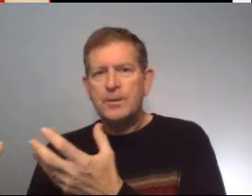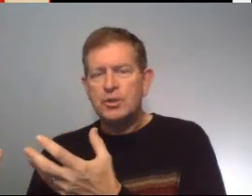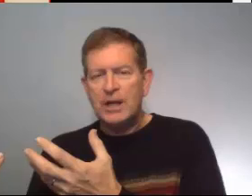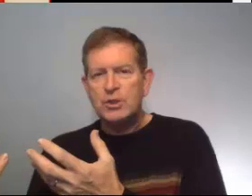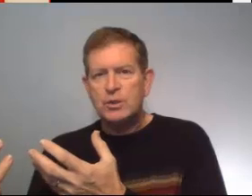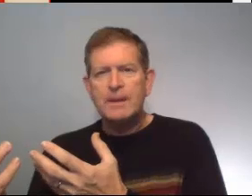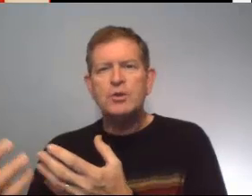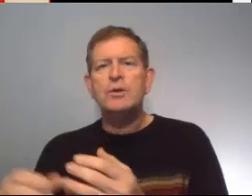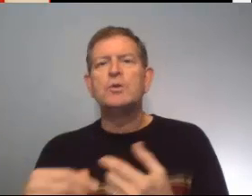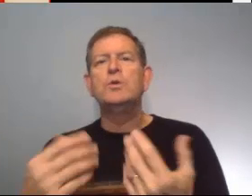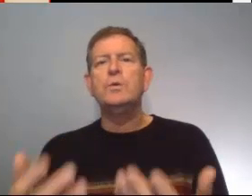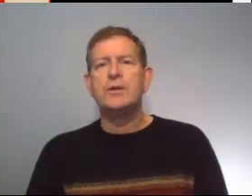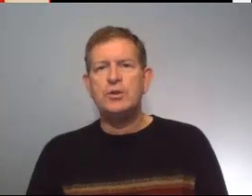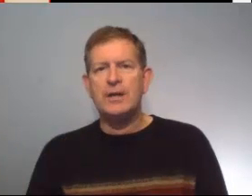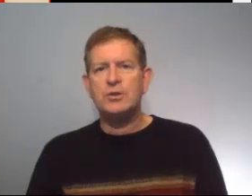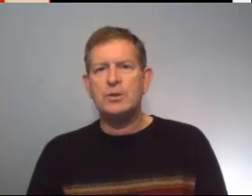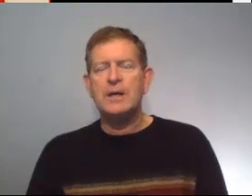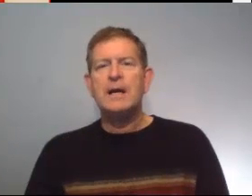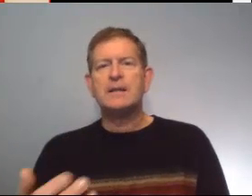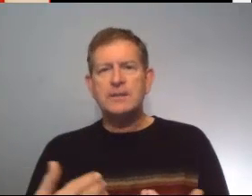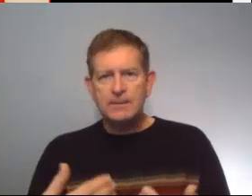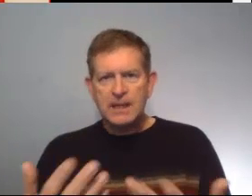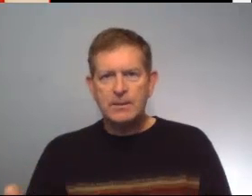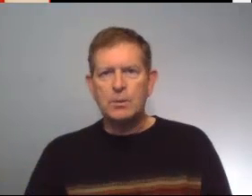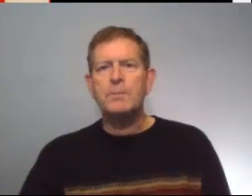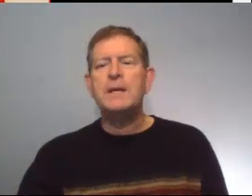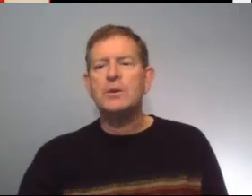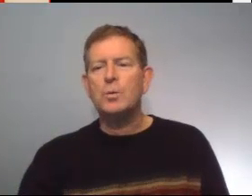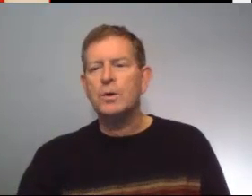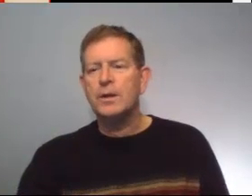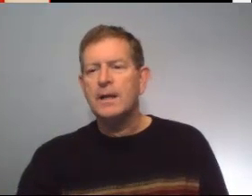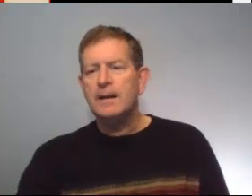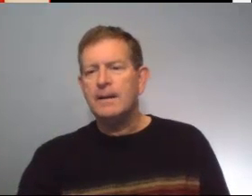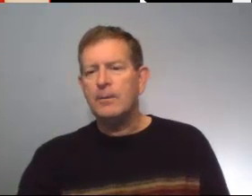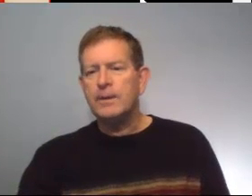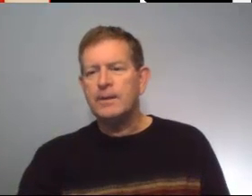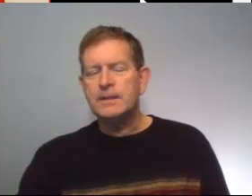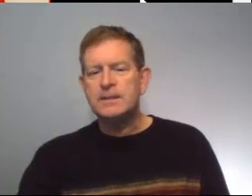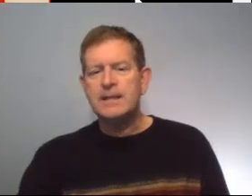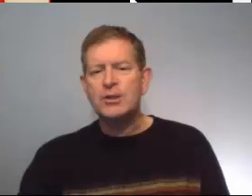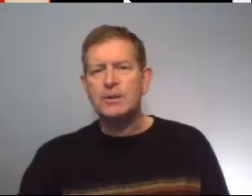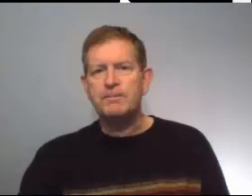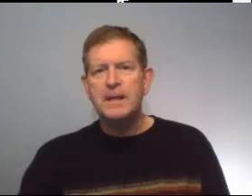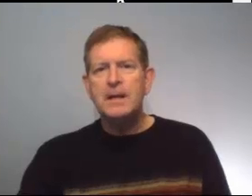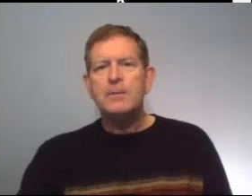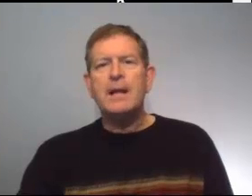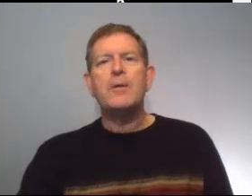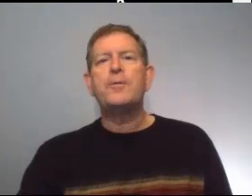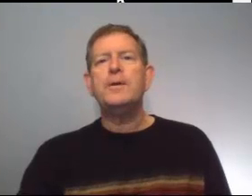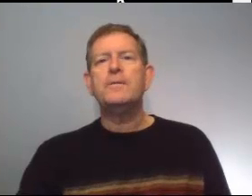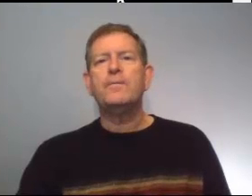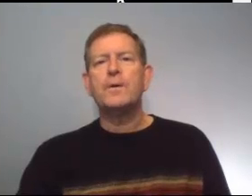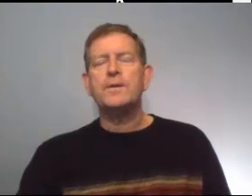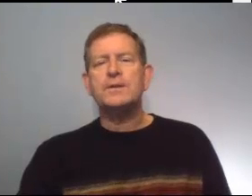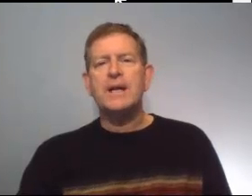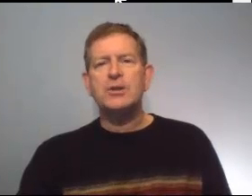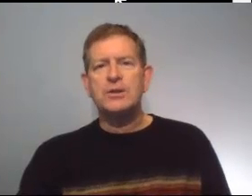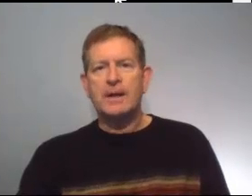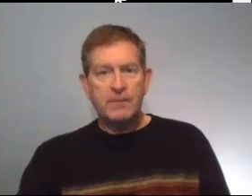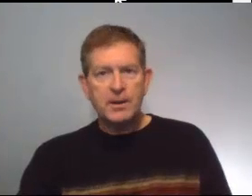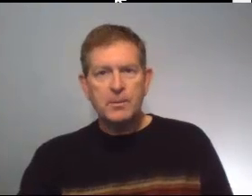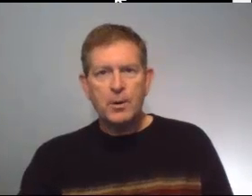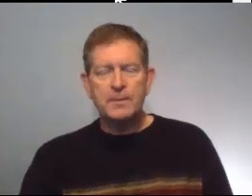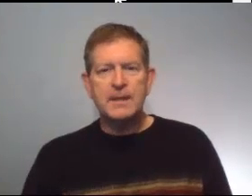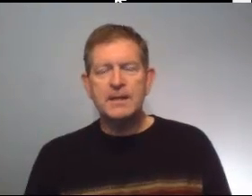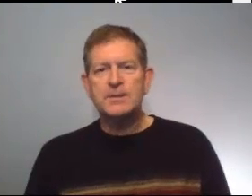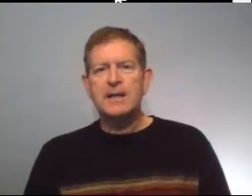acting out the gesture. Make sure you do the gesture the same time that you repeat the word within this section. Now the third and fourth sections